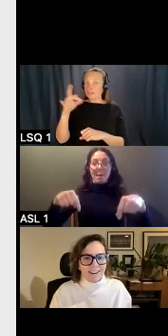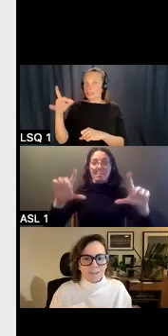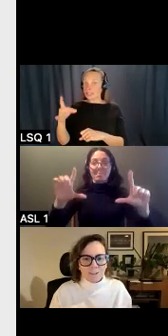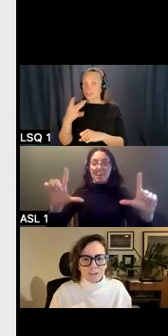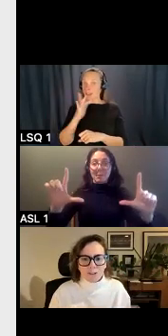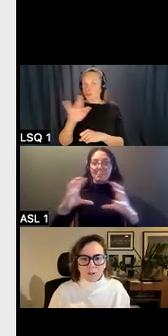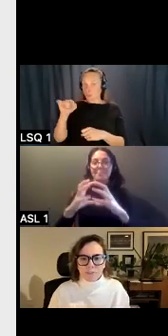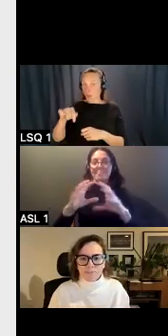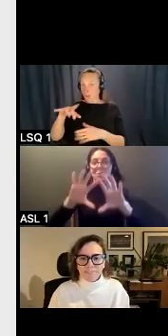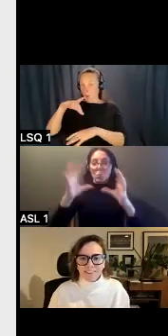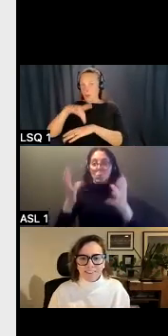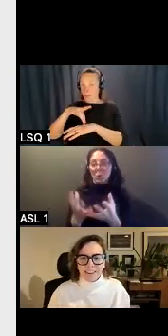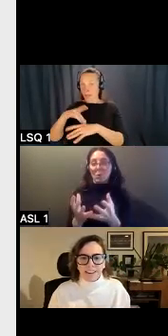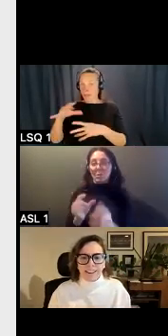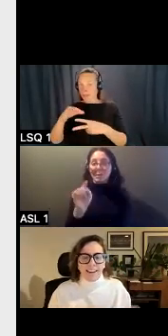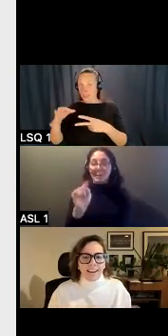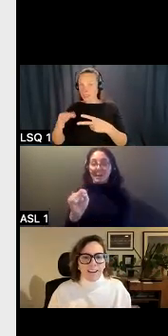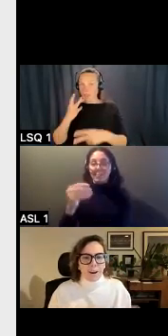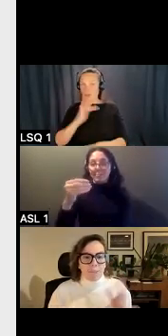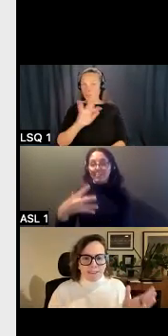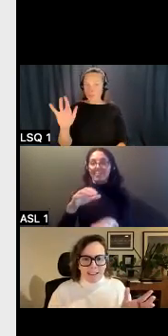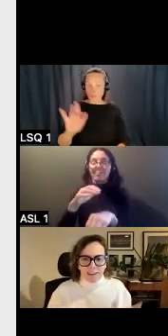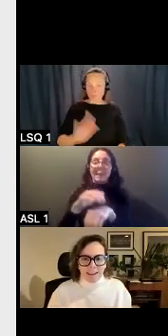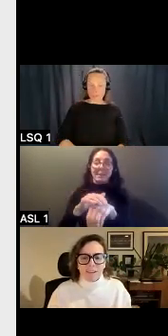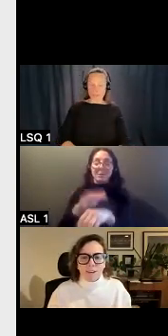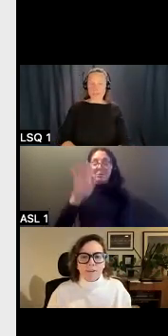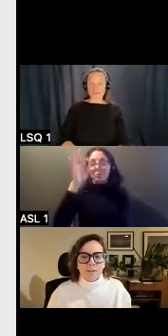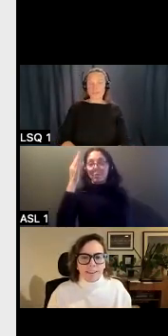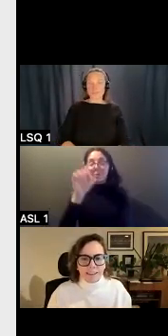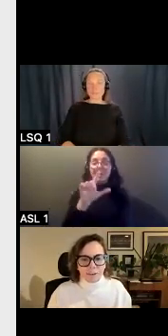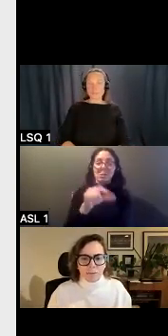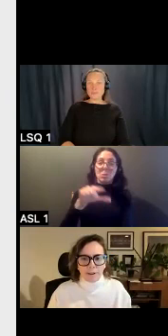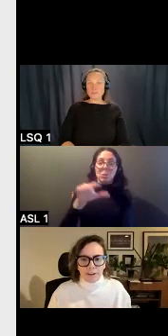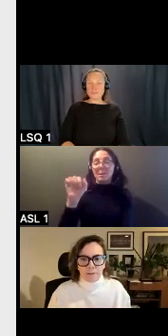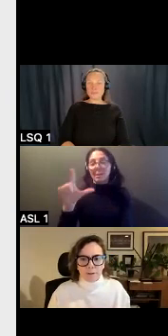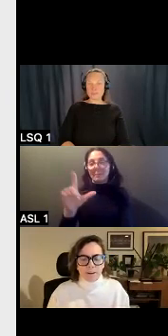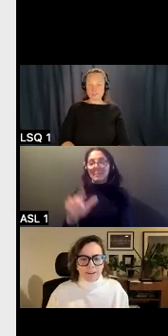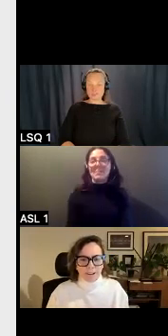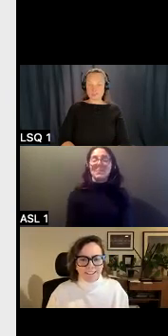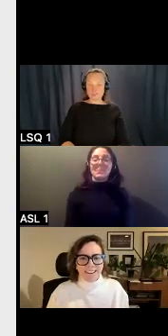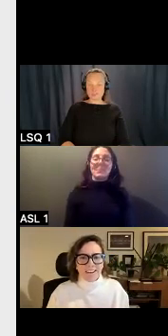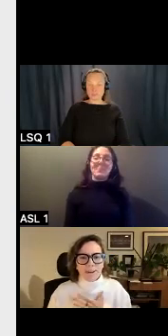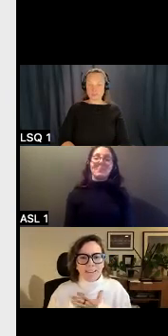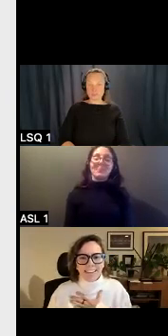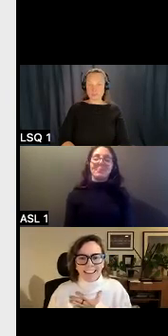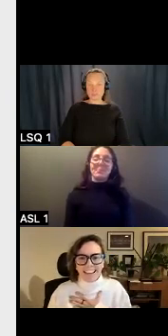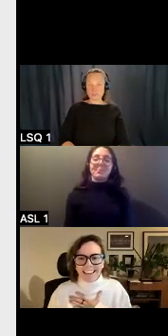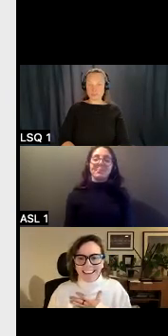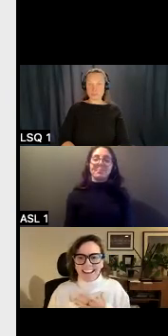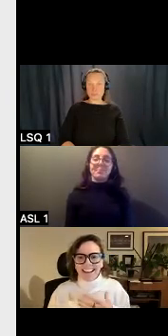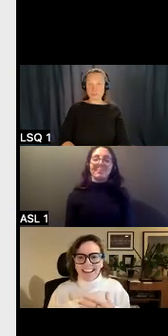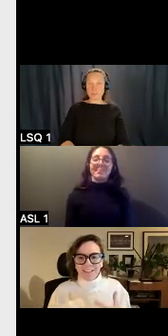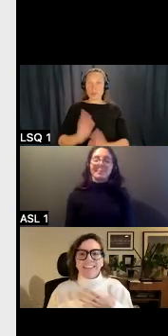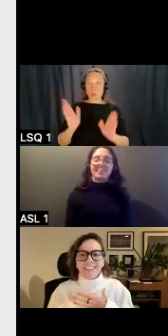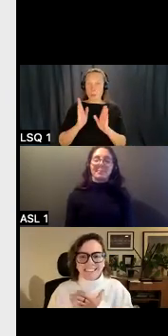click the little globe and select the language of your choice. A little recall. You